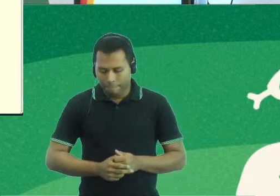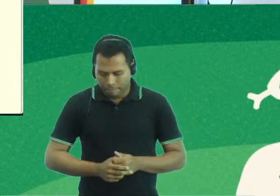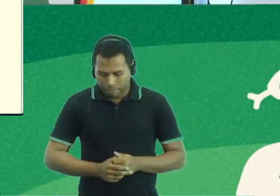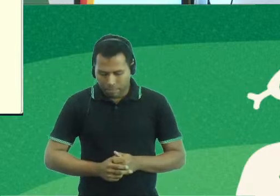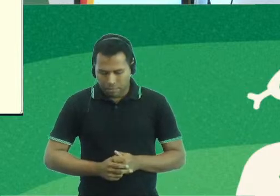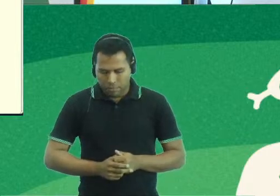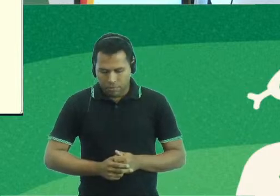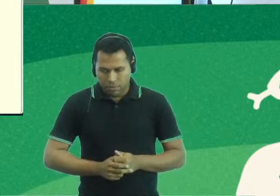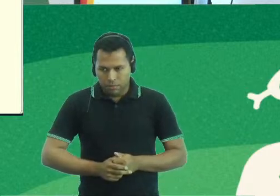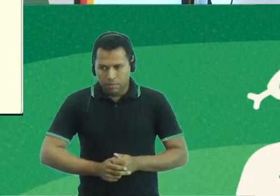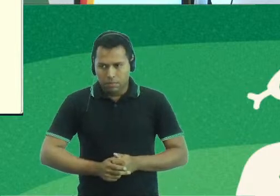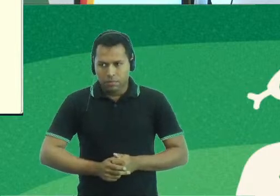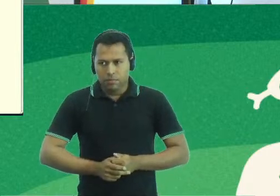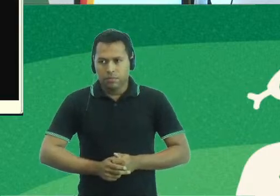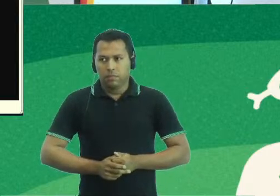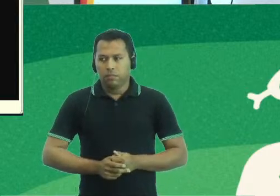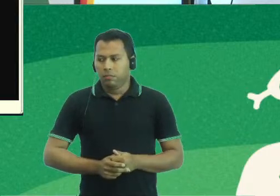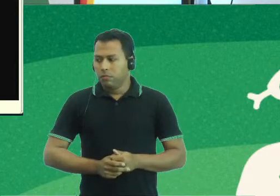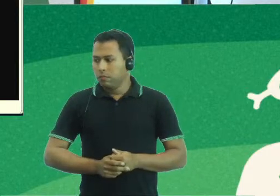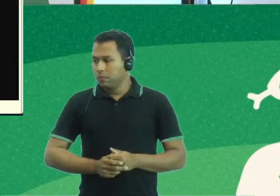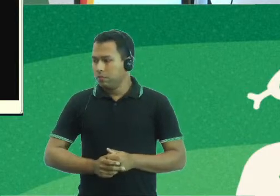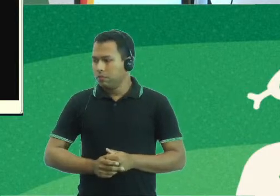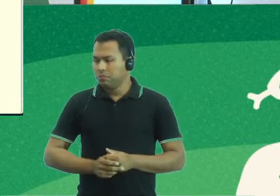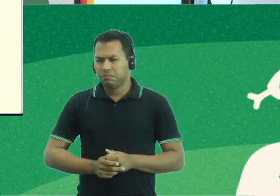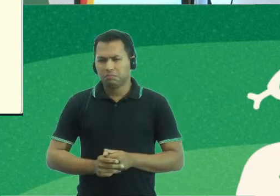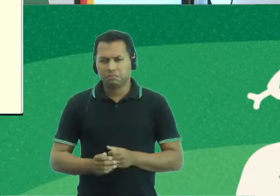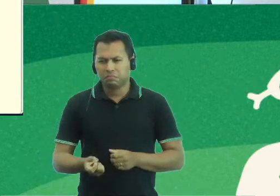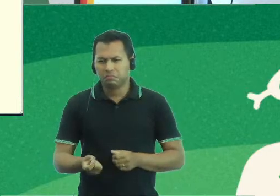Oh, that's strange. Nothing is coming through now.